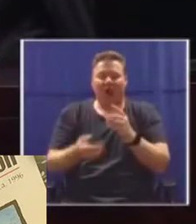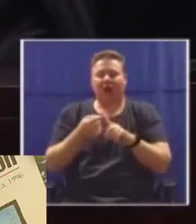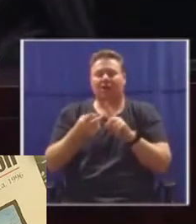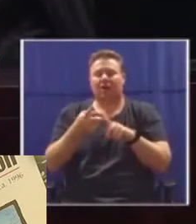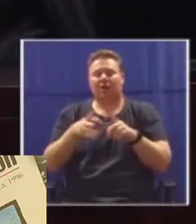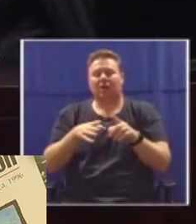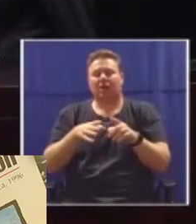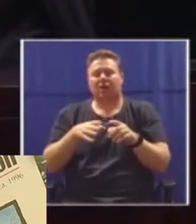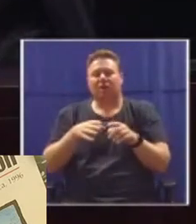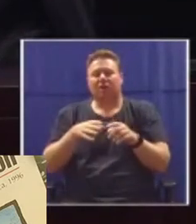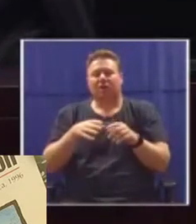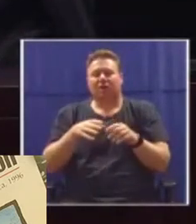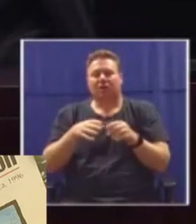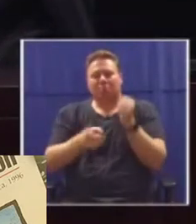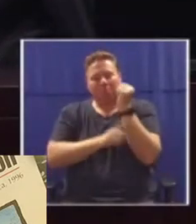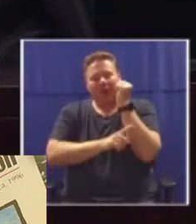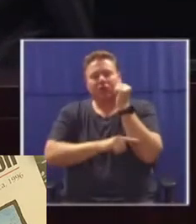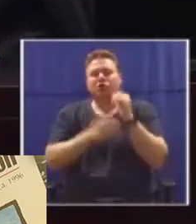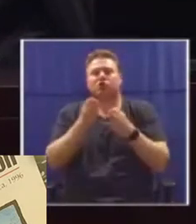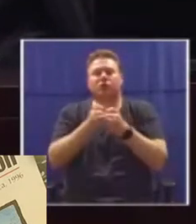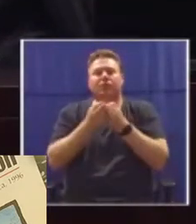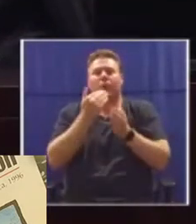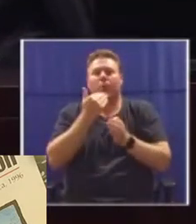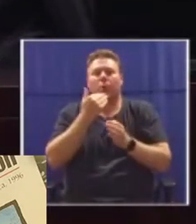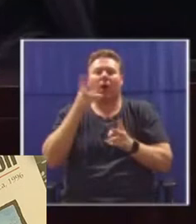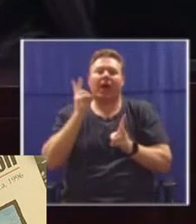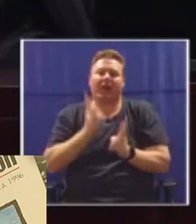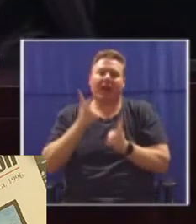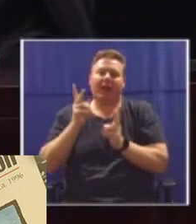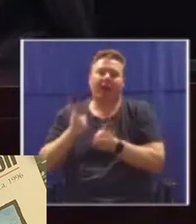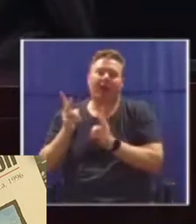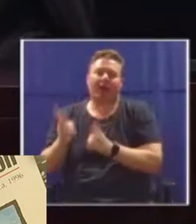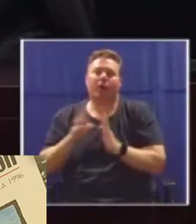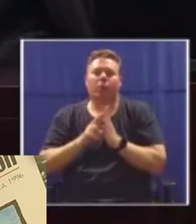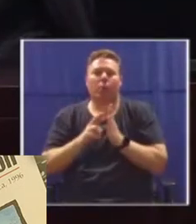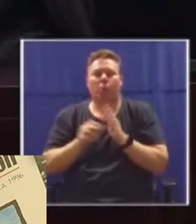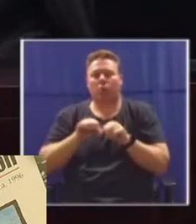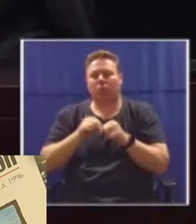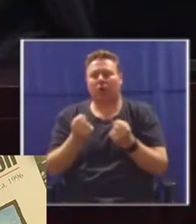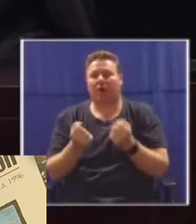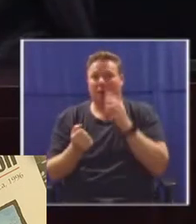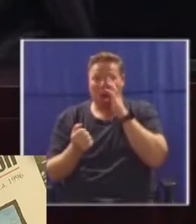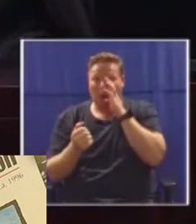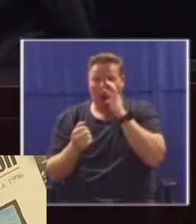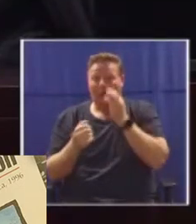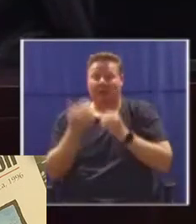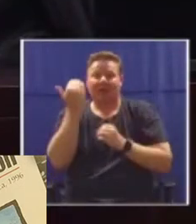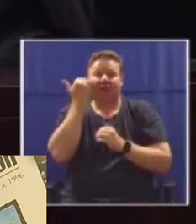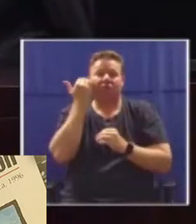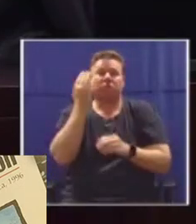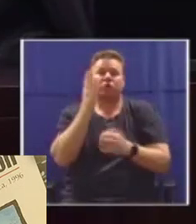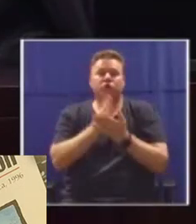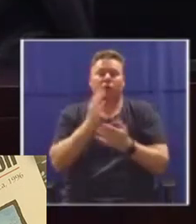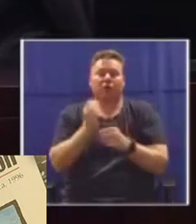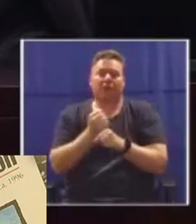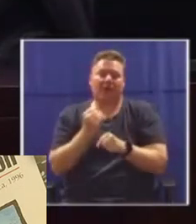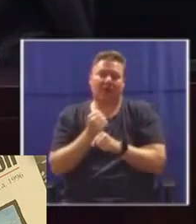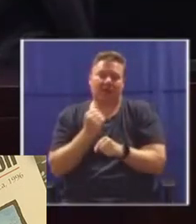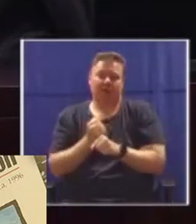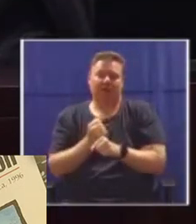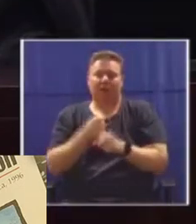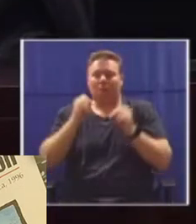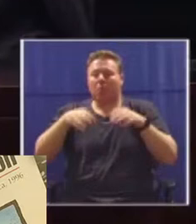imprisonment threshold give us the comfort that the government is committed in ensuring that polluters are severely punished for